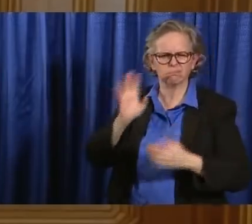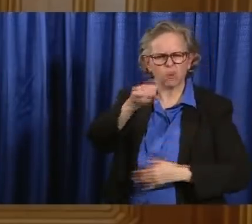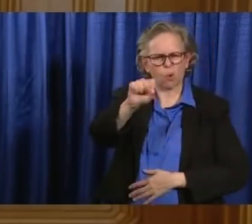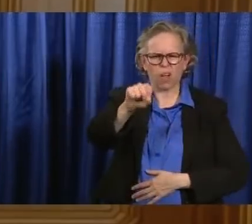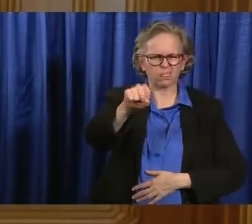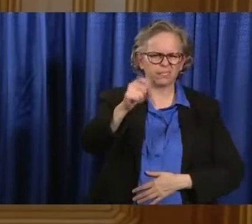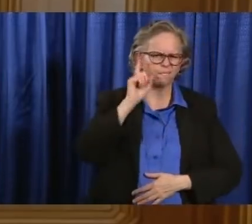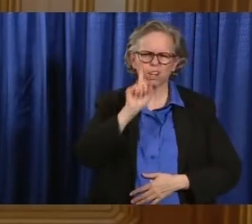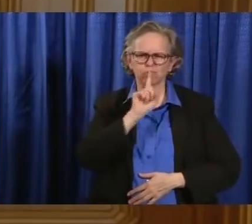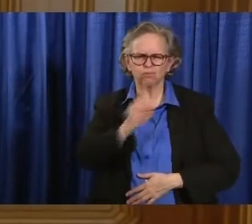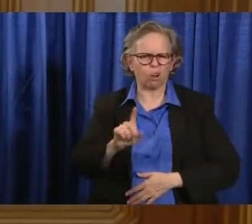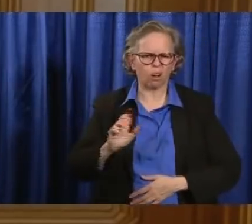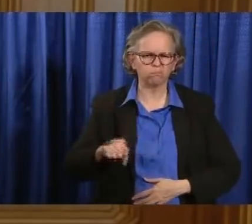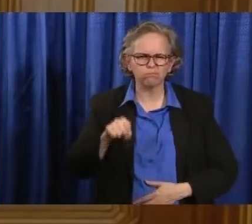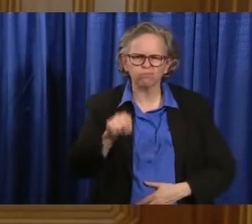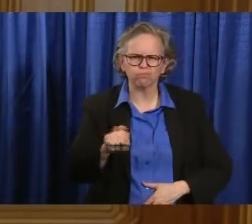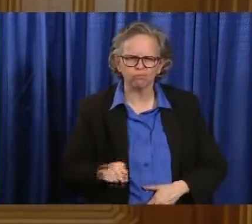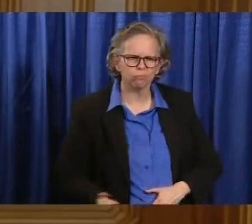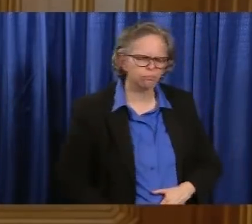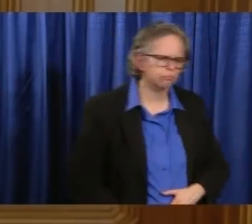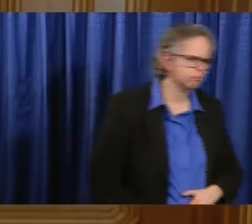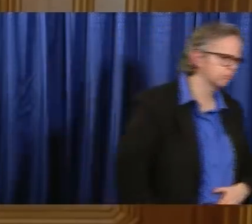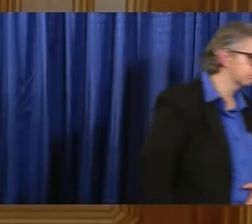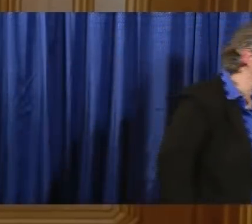much. Yeah, absolutely.